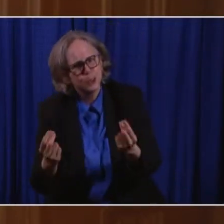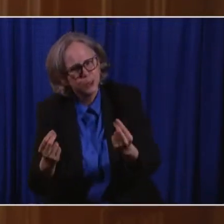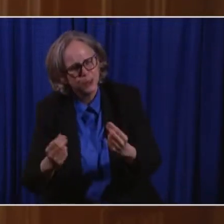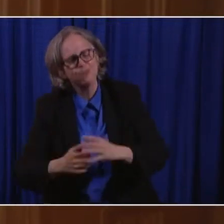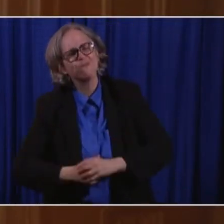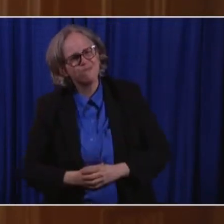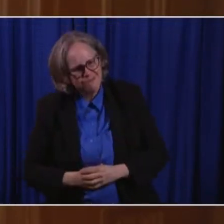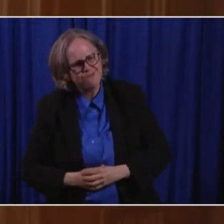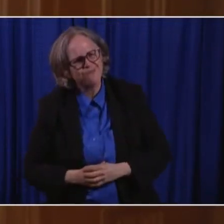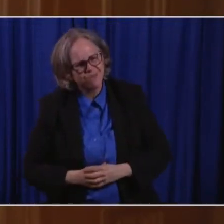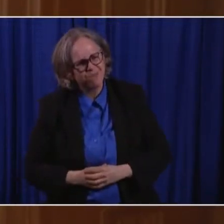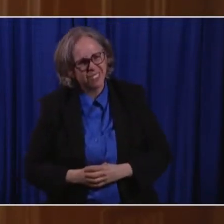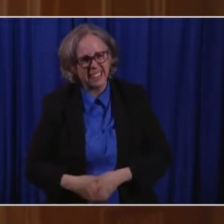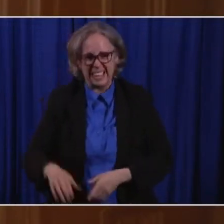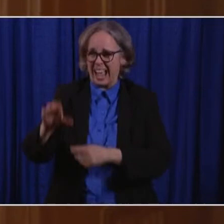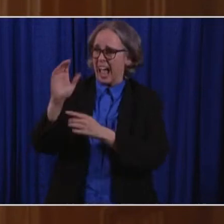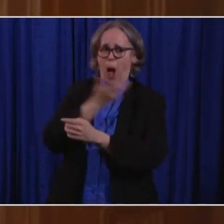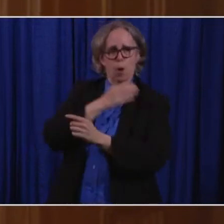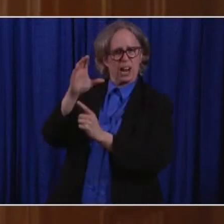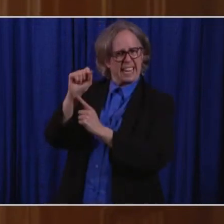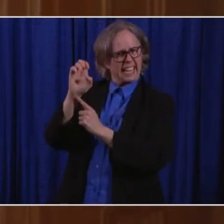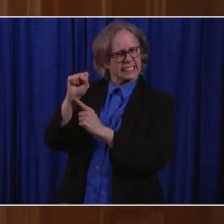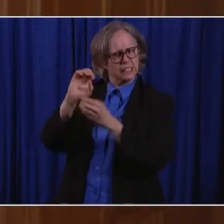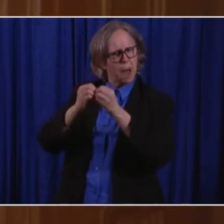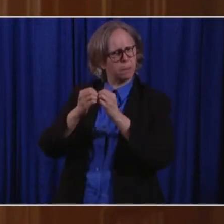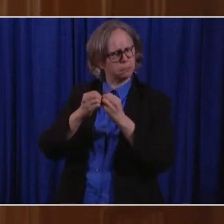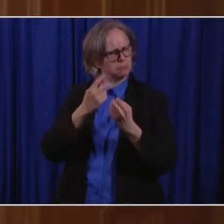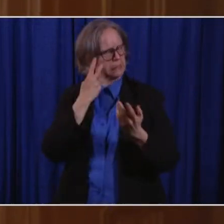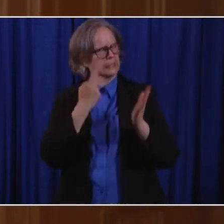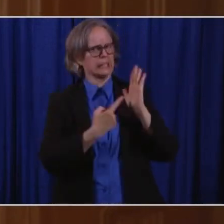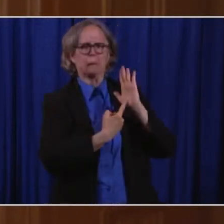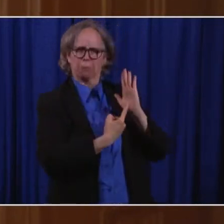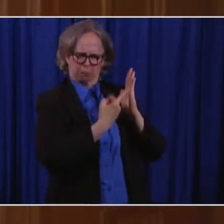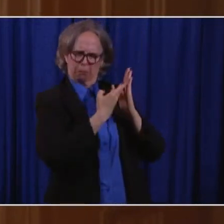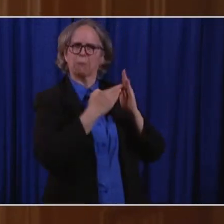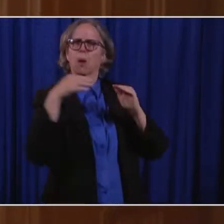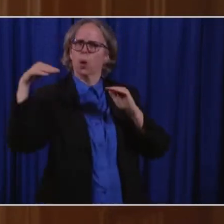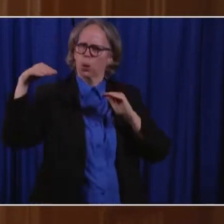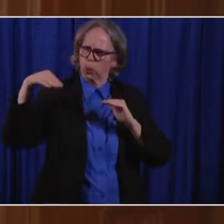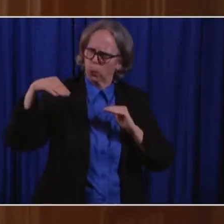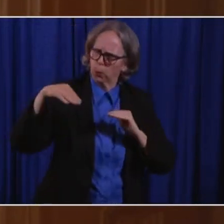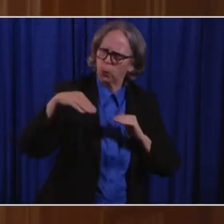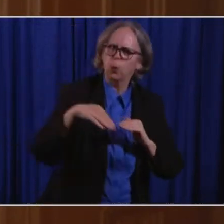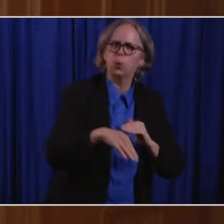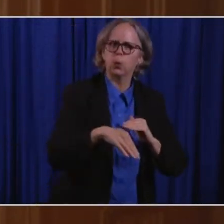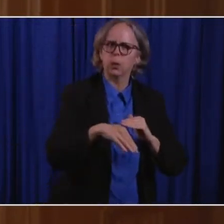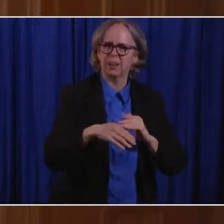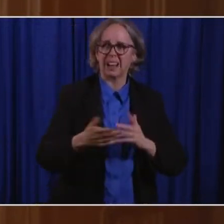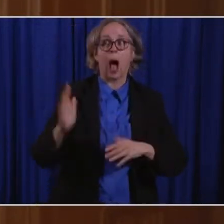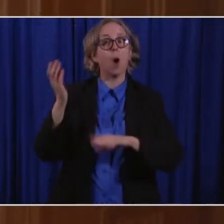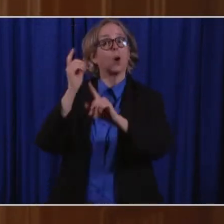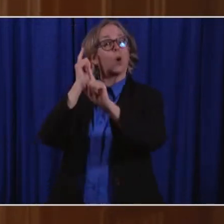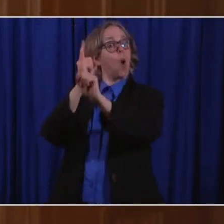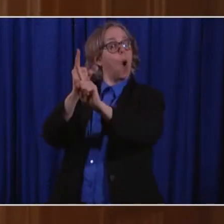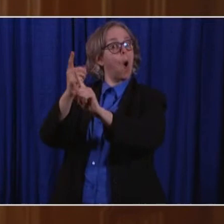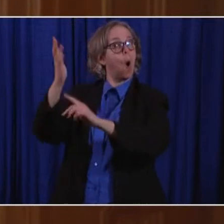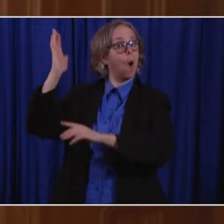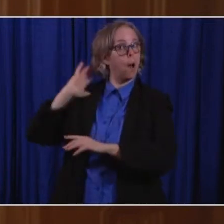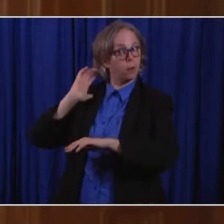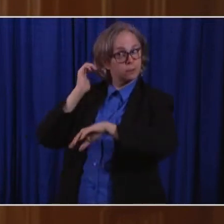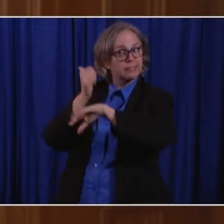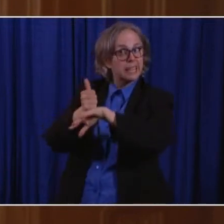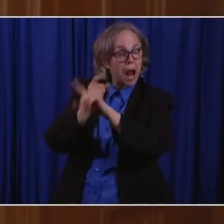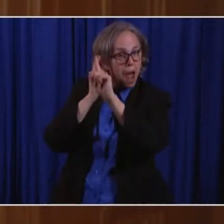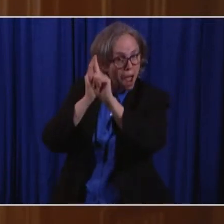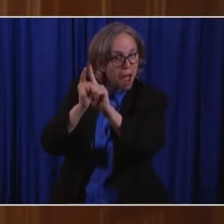Cases have dropped in Ohio. A while ago, we set a goal, and we're moving towards that goal. As more